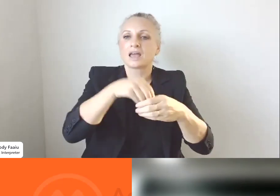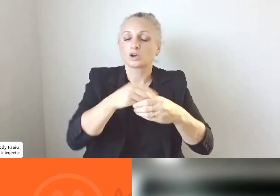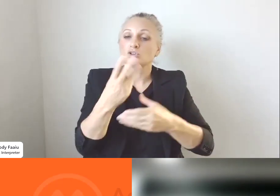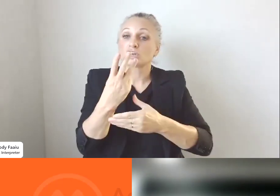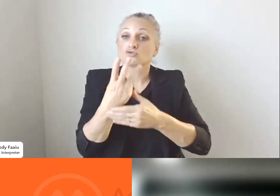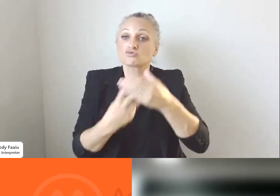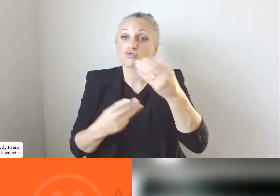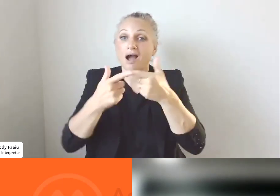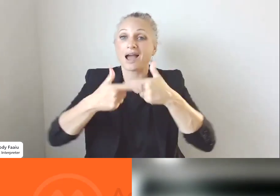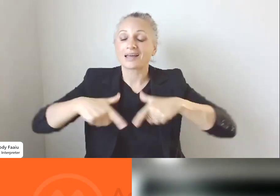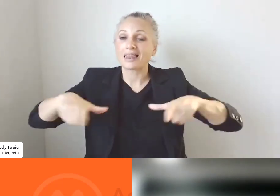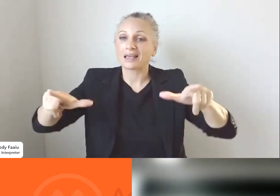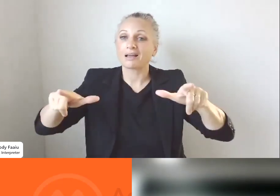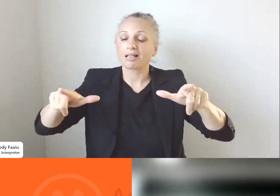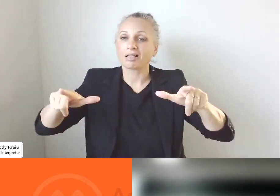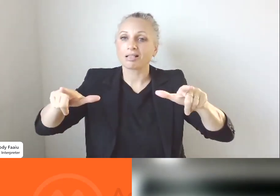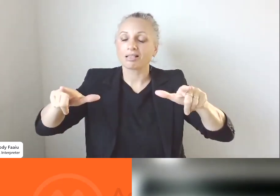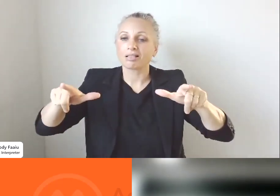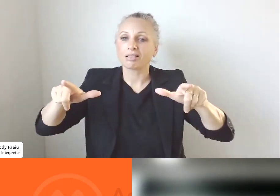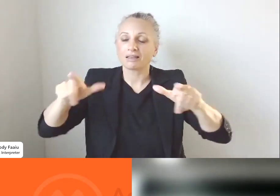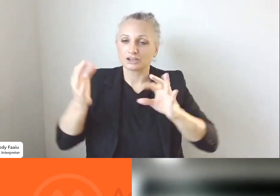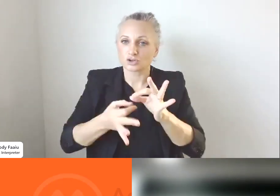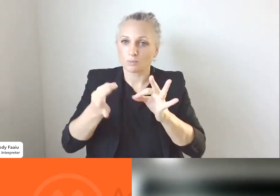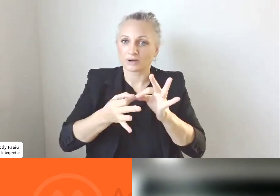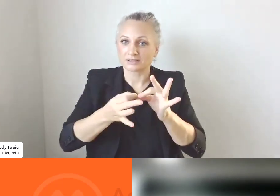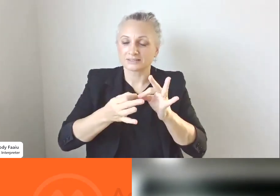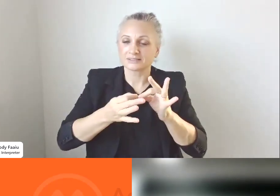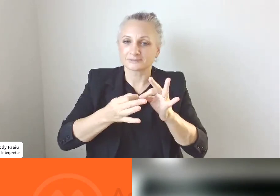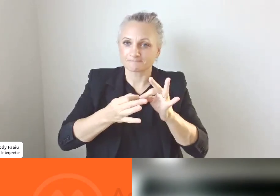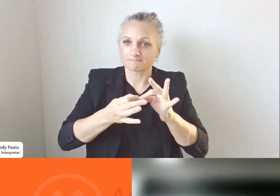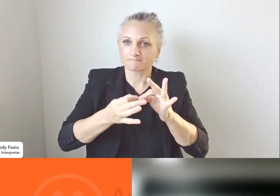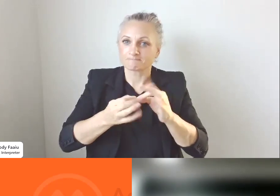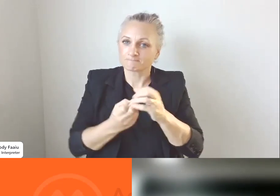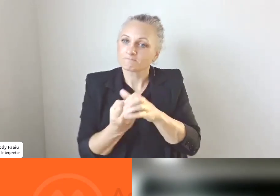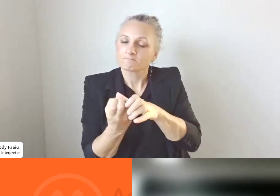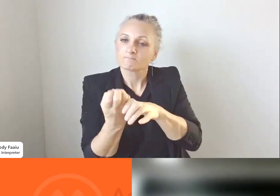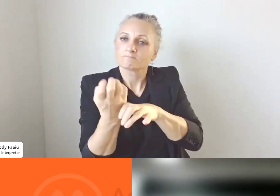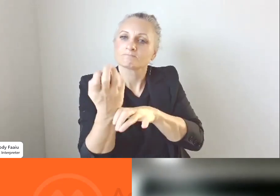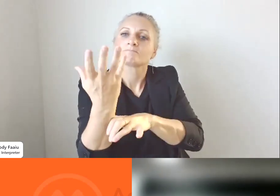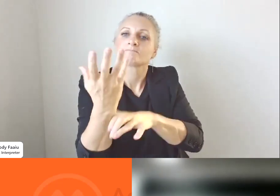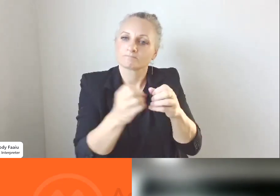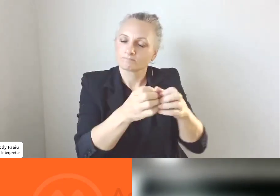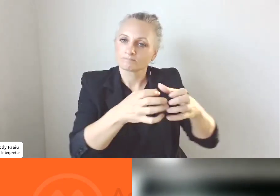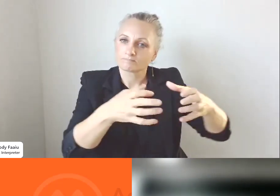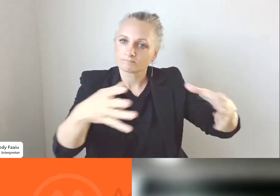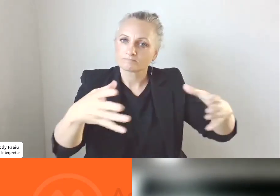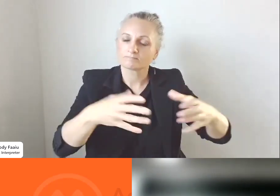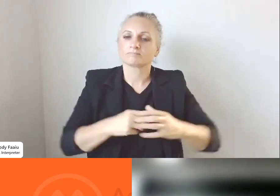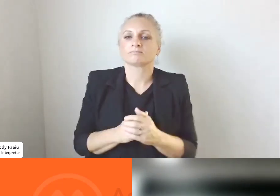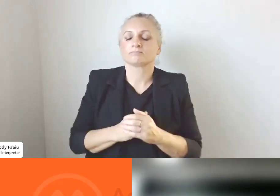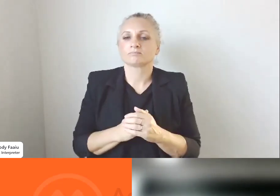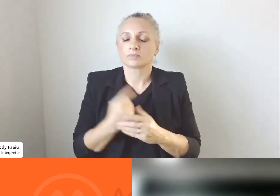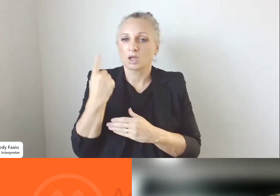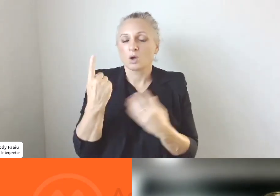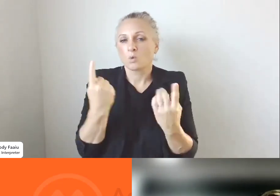Strategy refresh. One of the things I wanted to touch on, because I'm sure it will come up in this discussion,